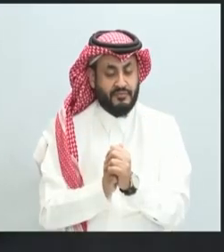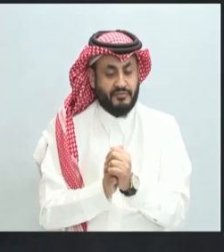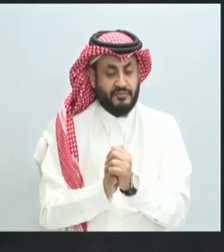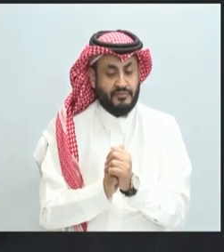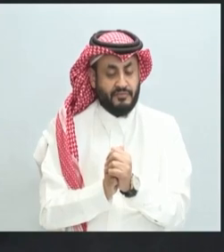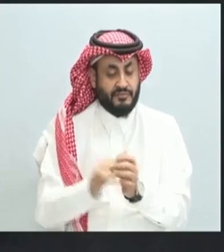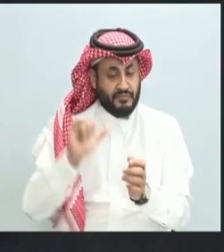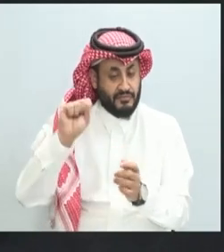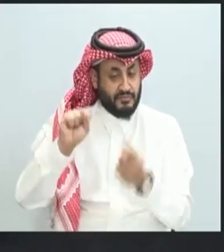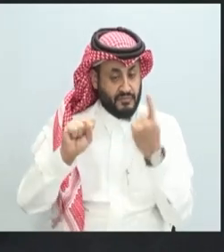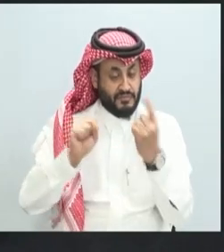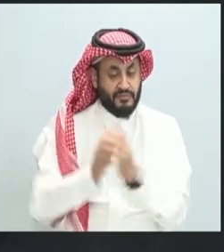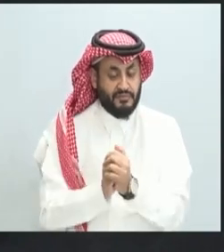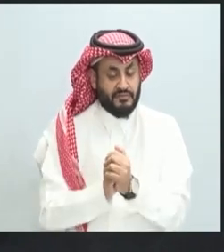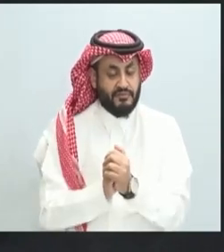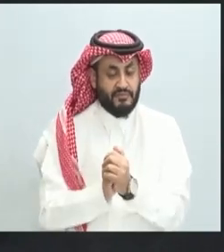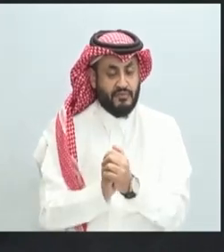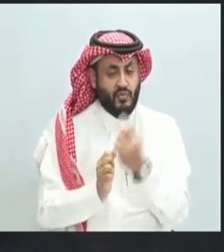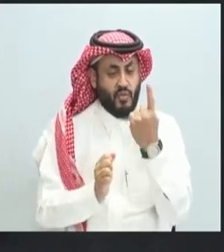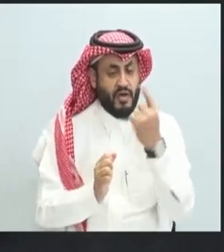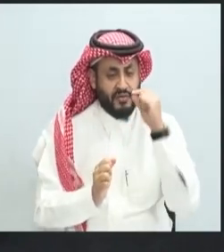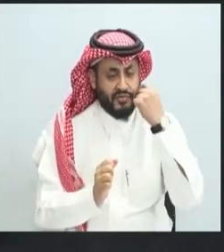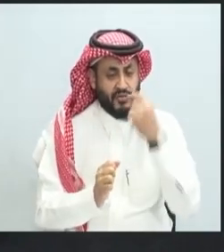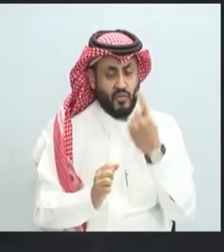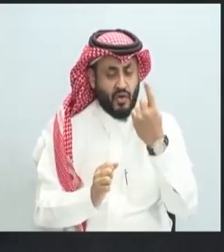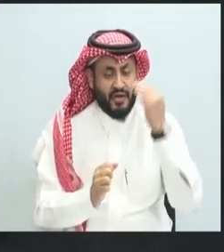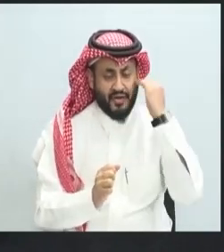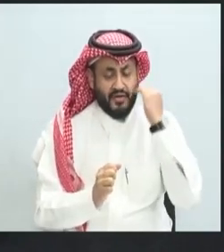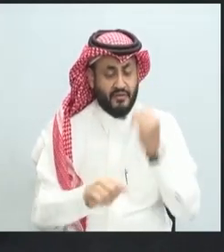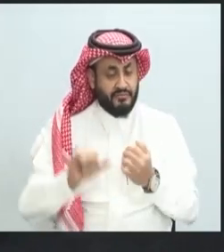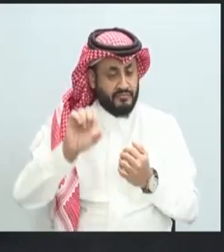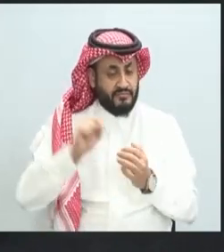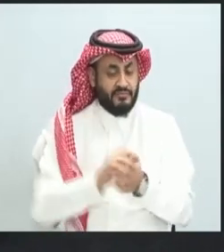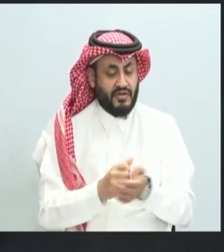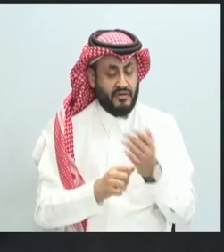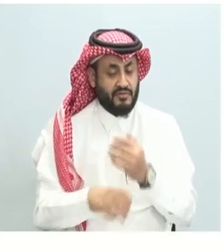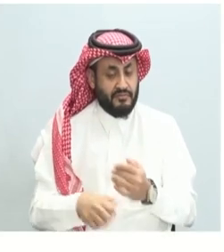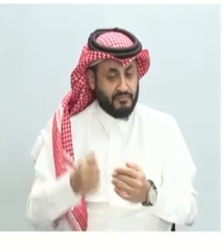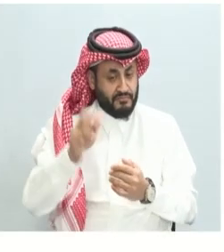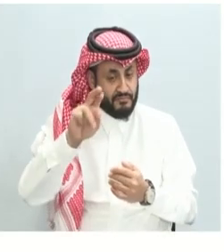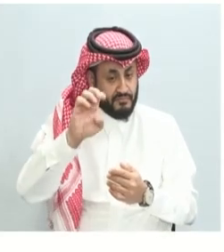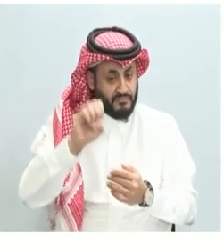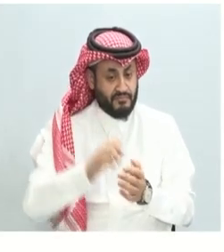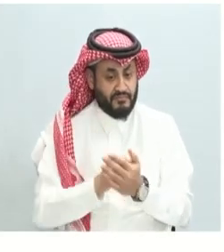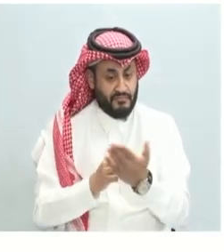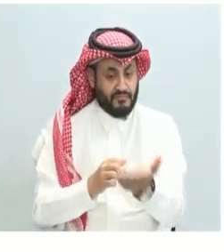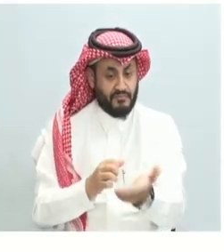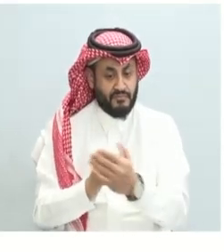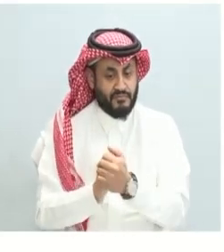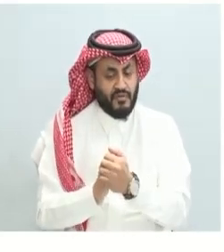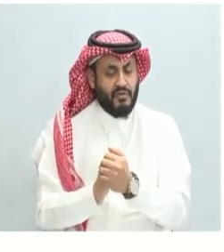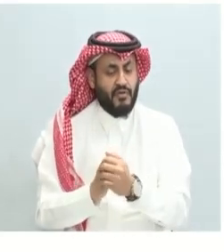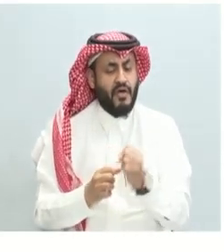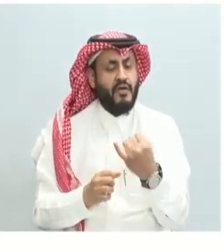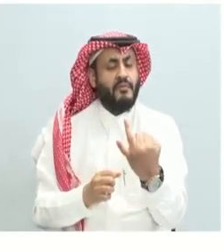There is a man. There is a woman. But when we are using there are, here we're